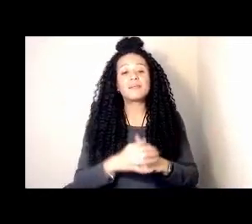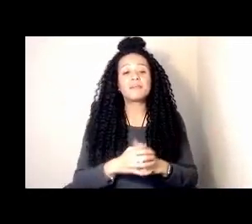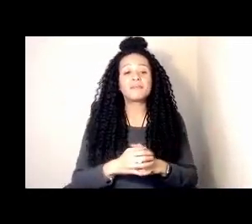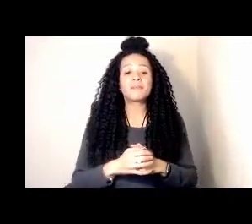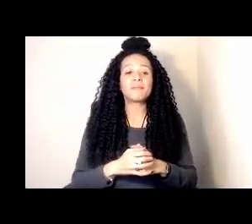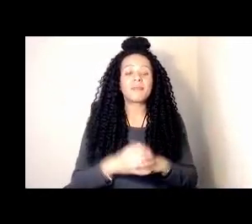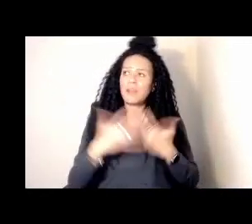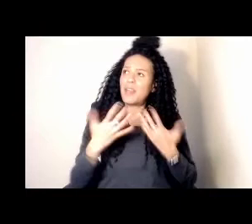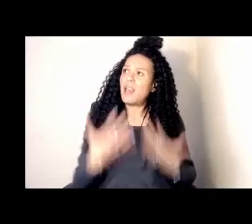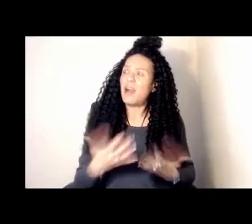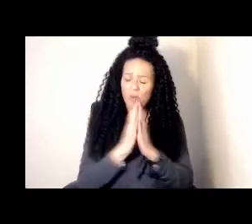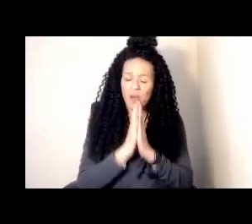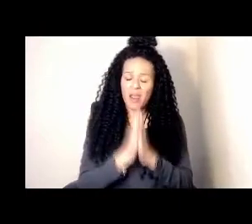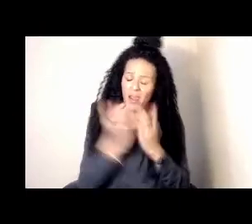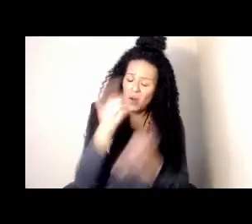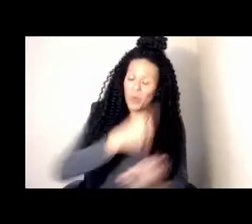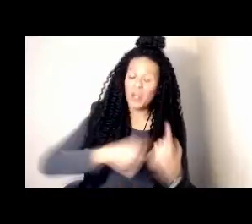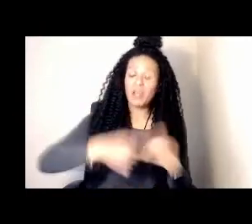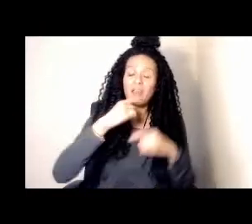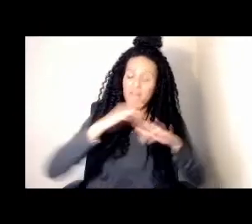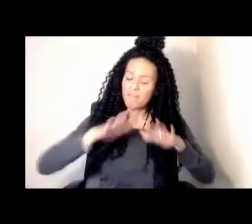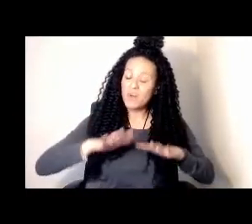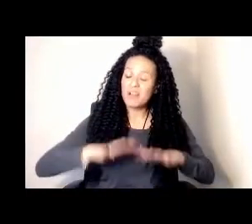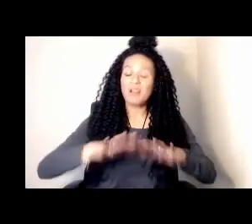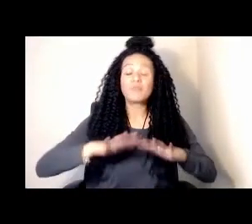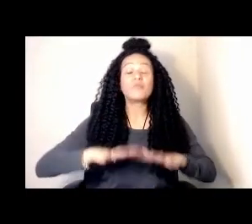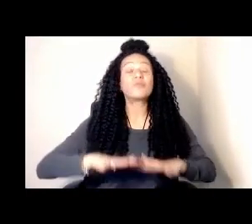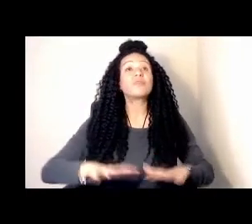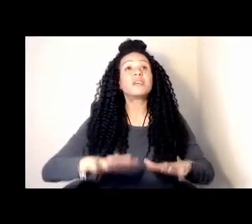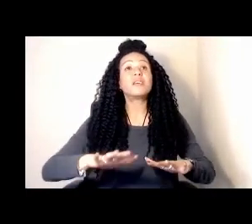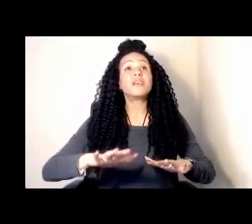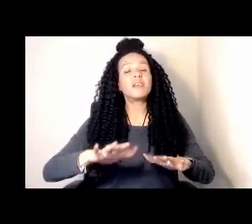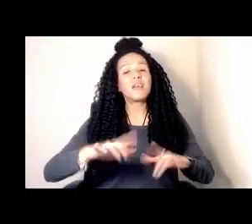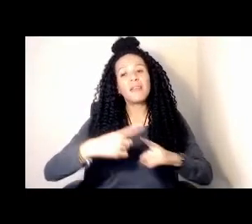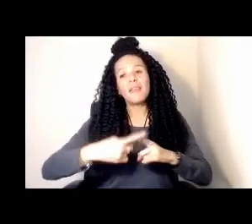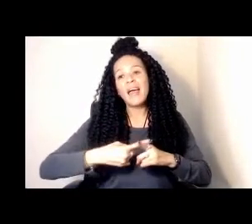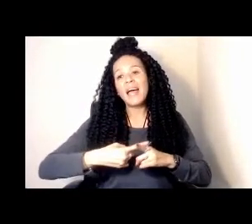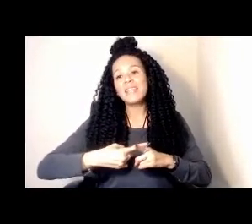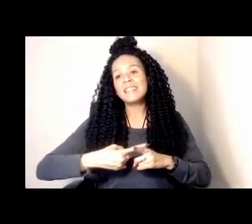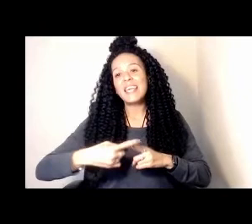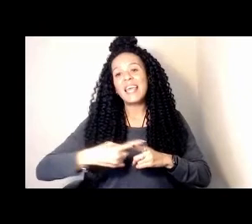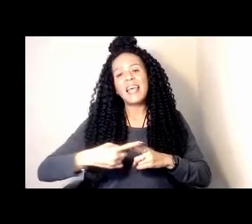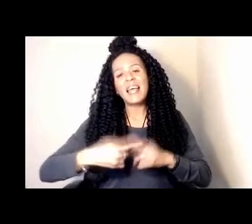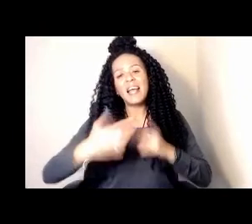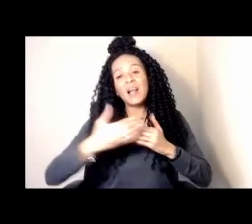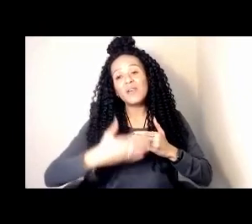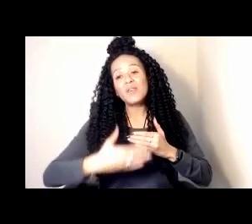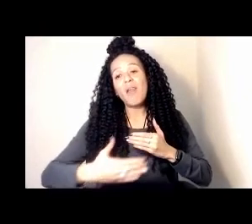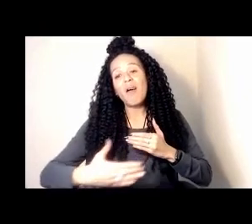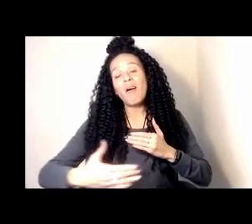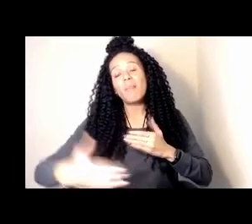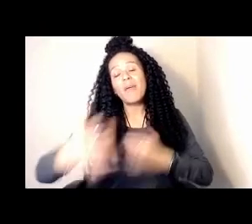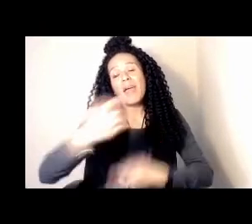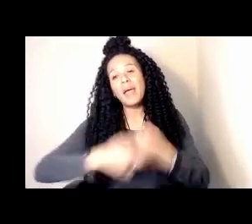free. Now pray we for a country that England